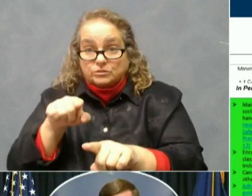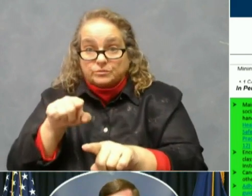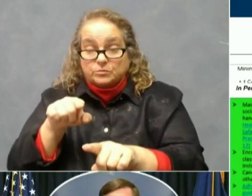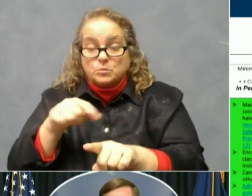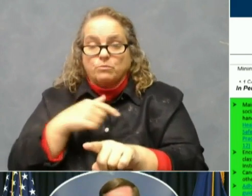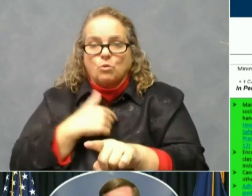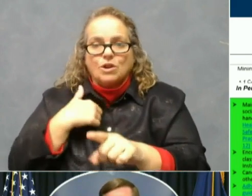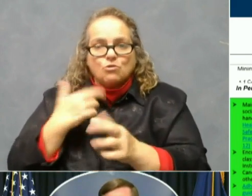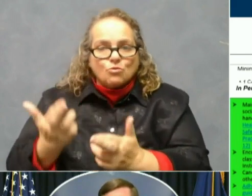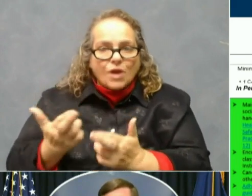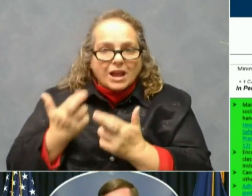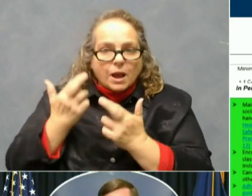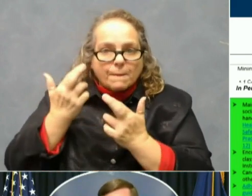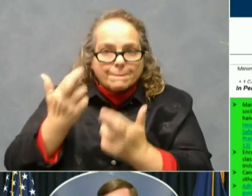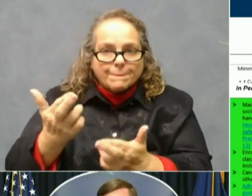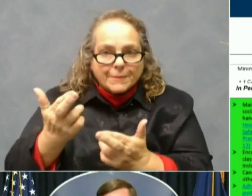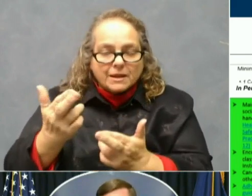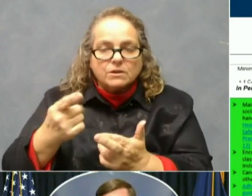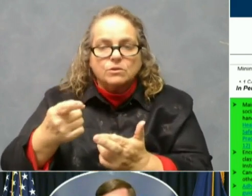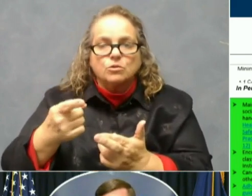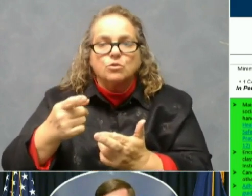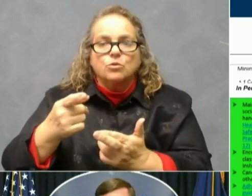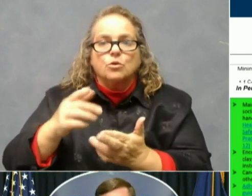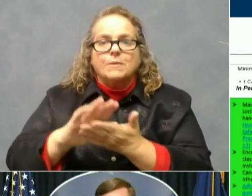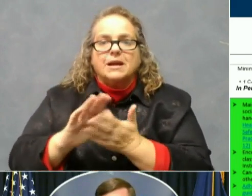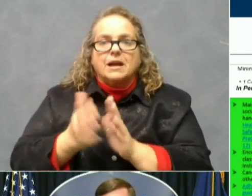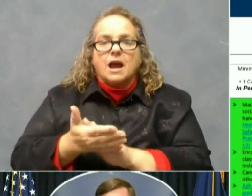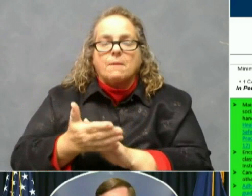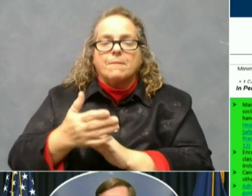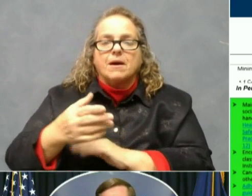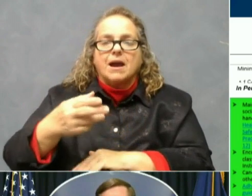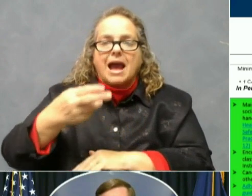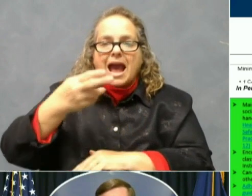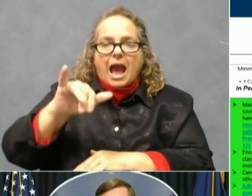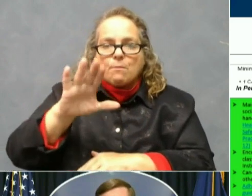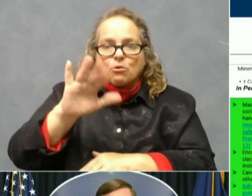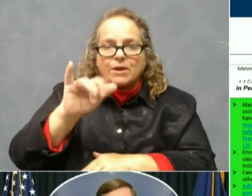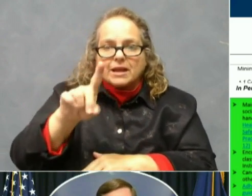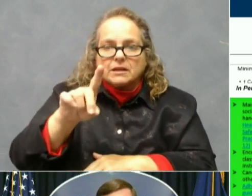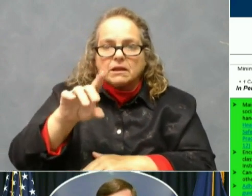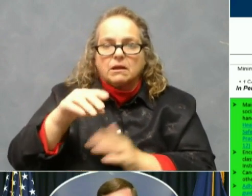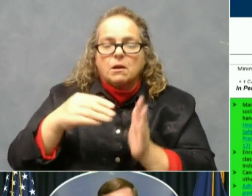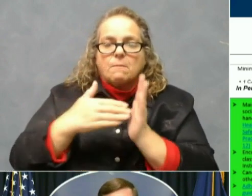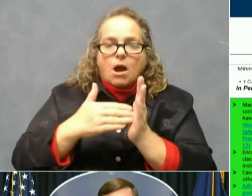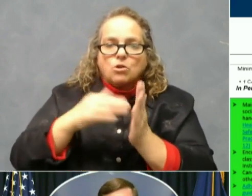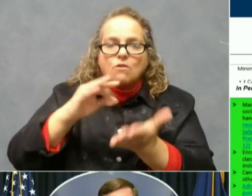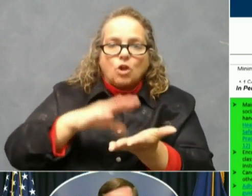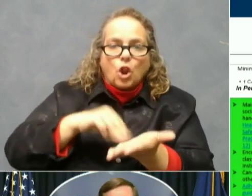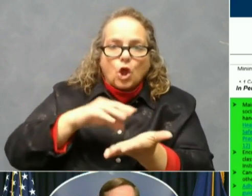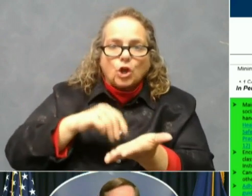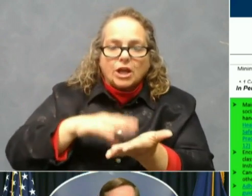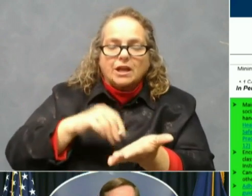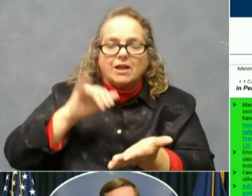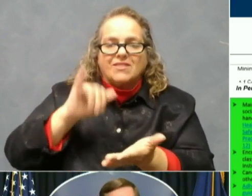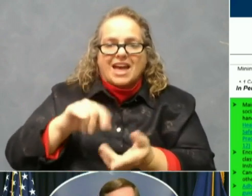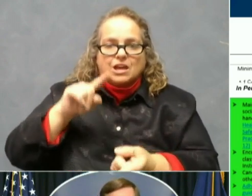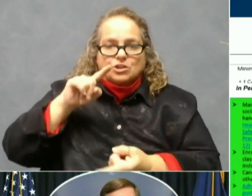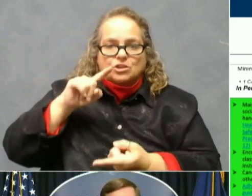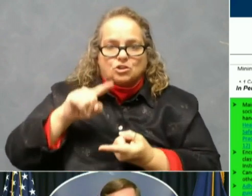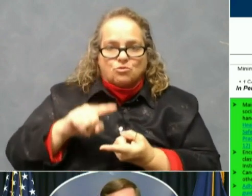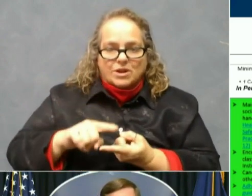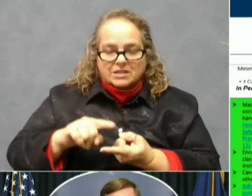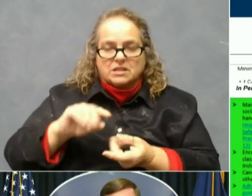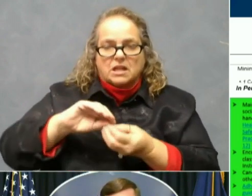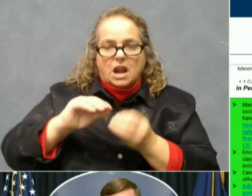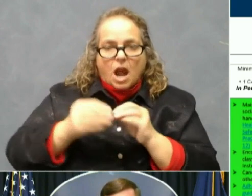a hybrid model of learning that decreases the volume, the number of individuals inside